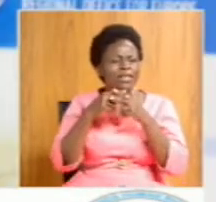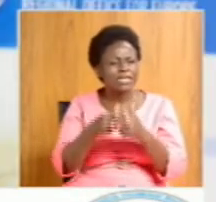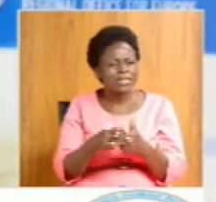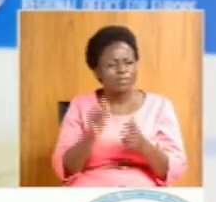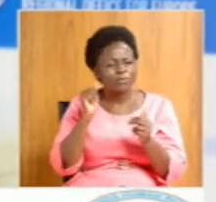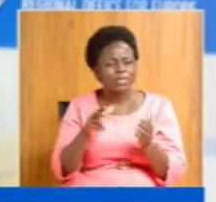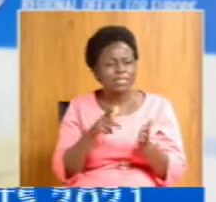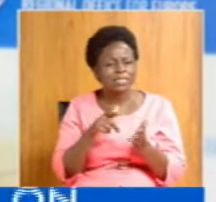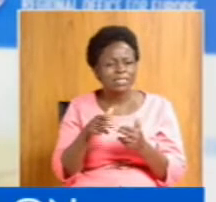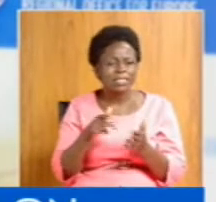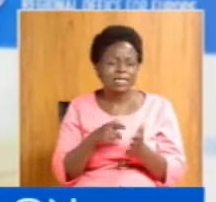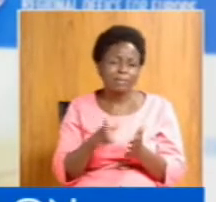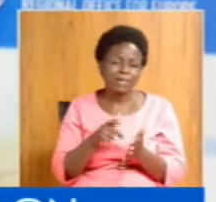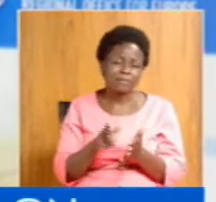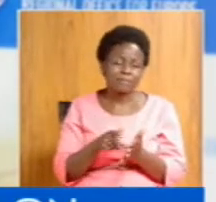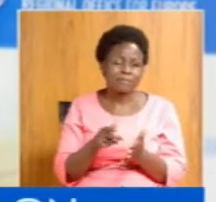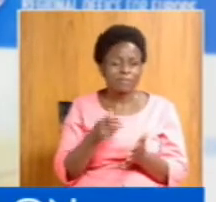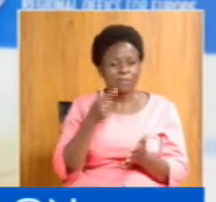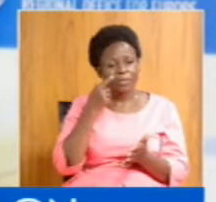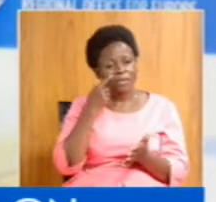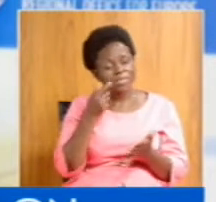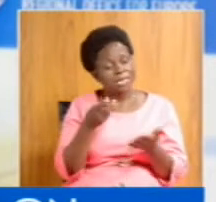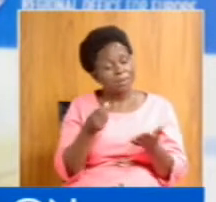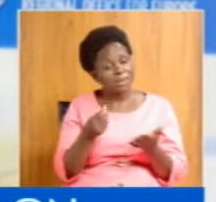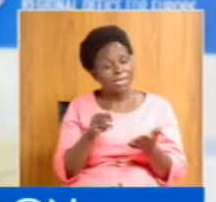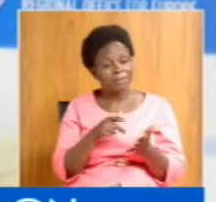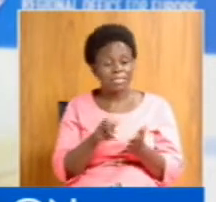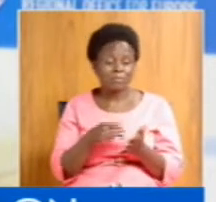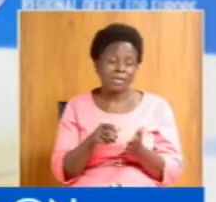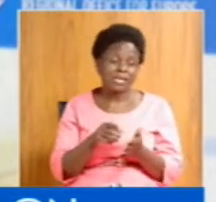you have to start paying but sometimes you can find the amount you're paying is basically interest